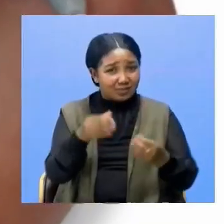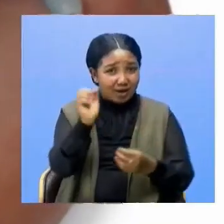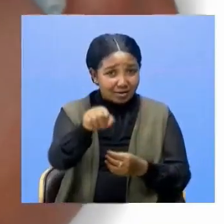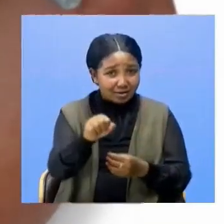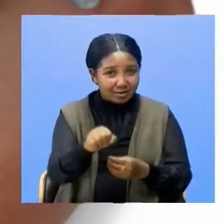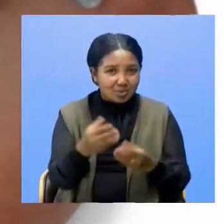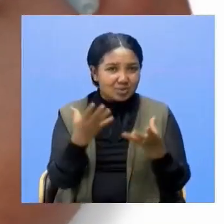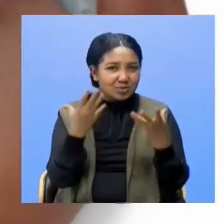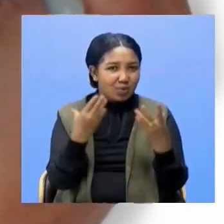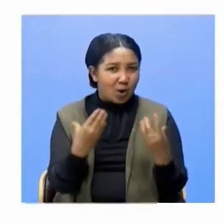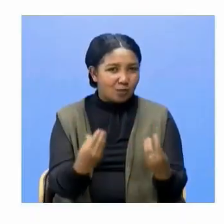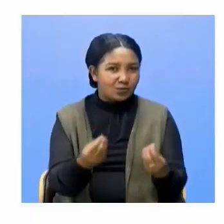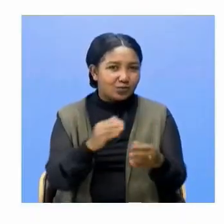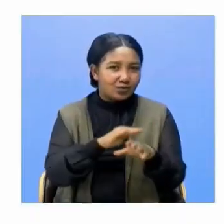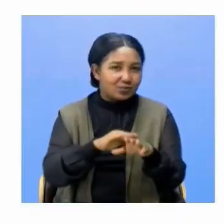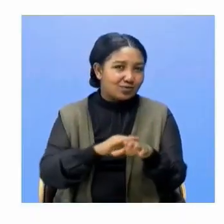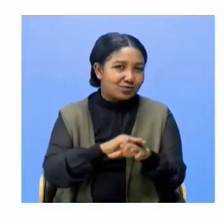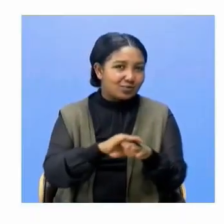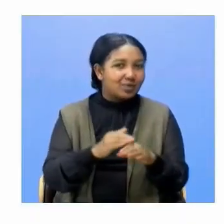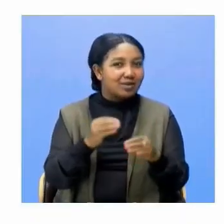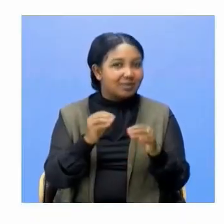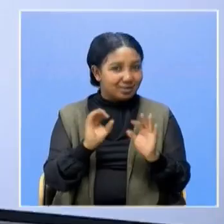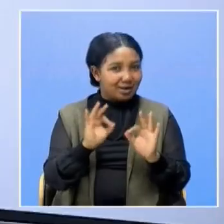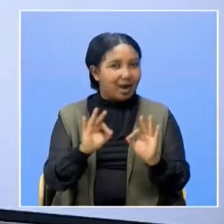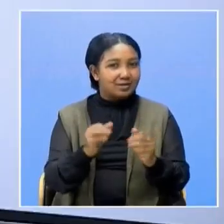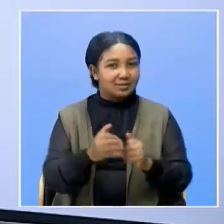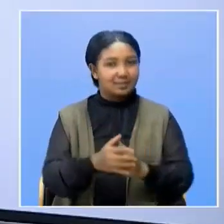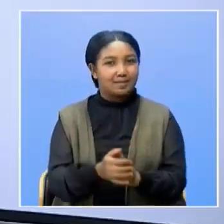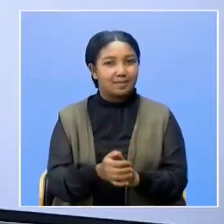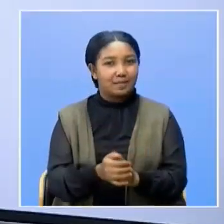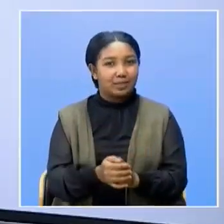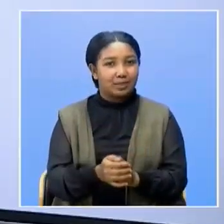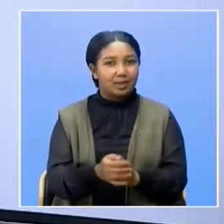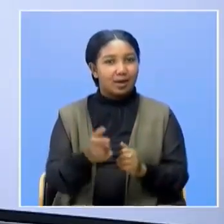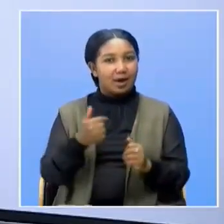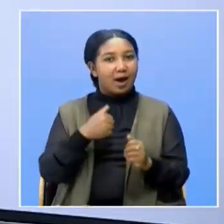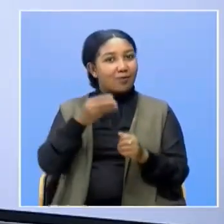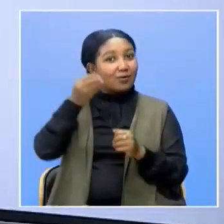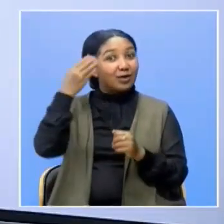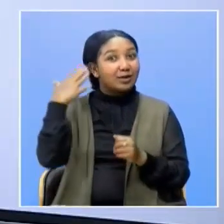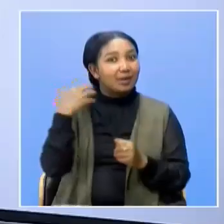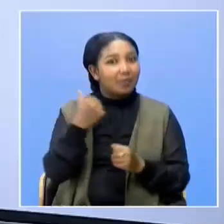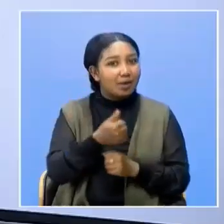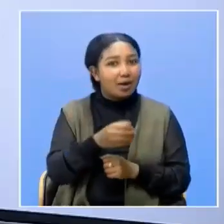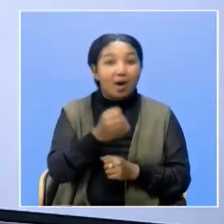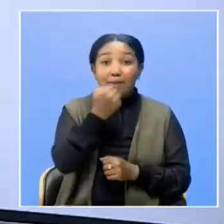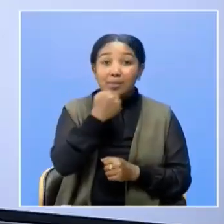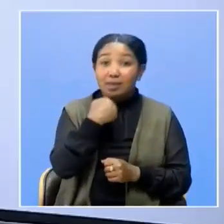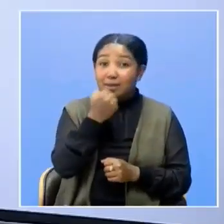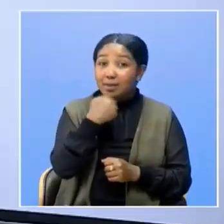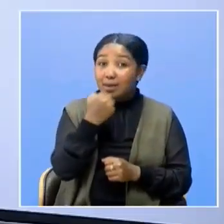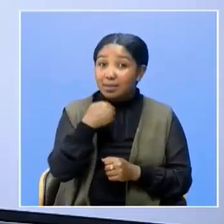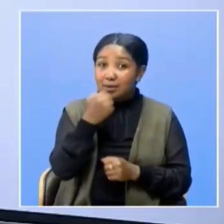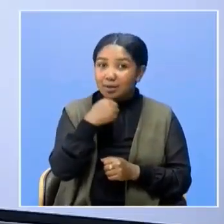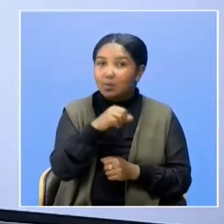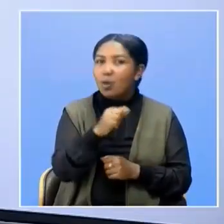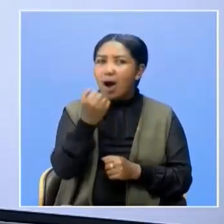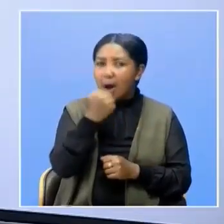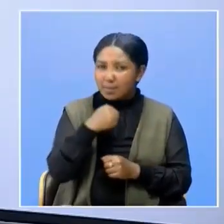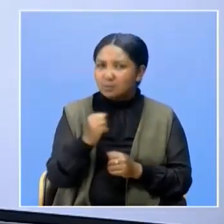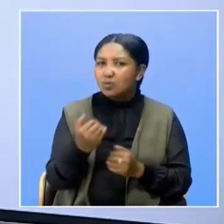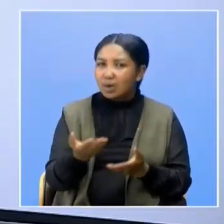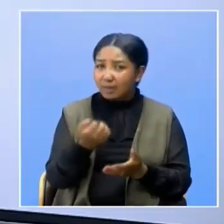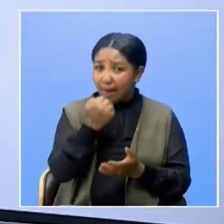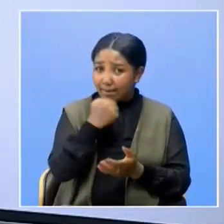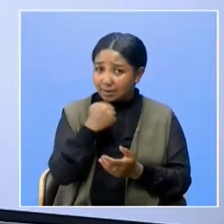It was the softest. Nice. Wonderful. Oh, I forgot about the apples. How were the apples?